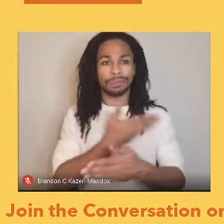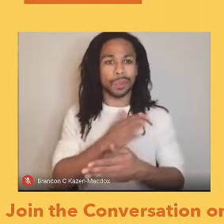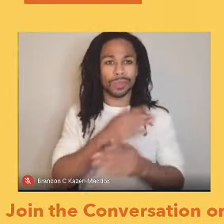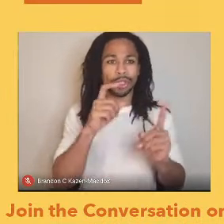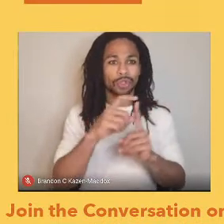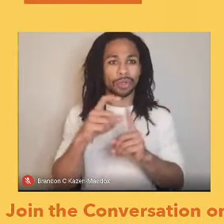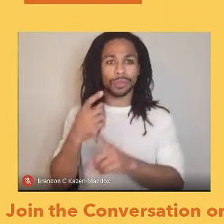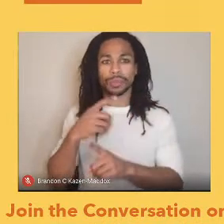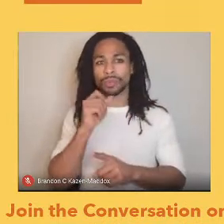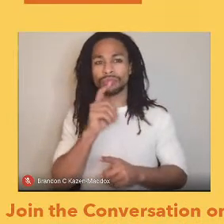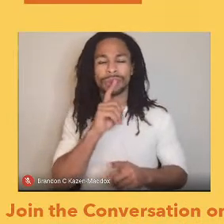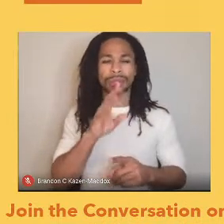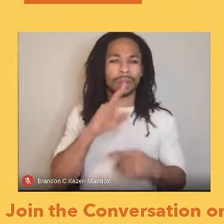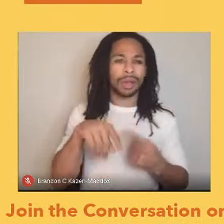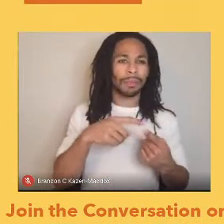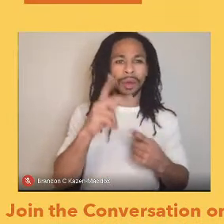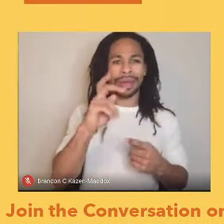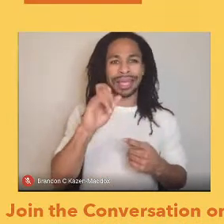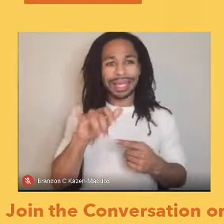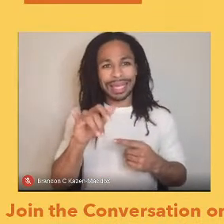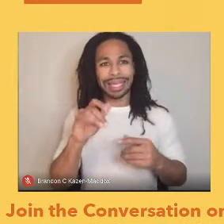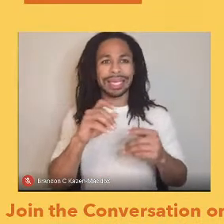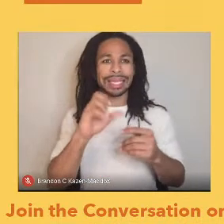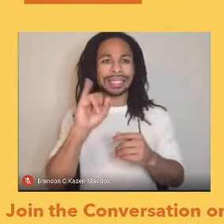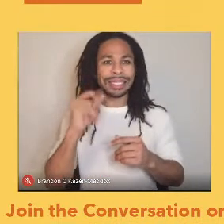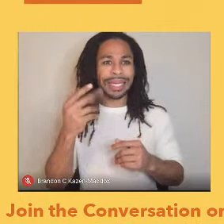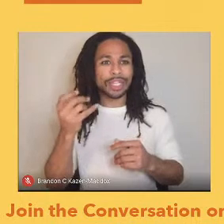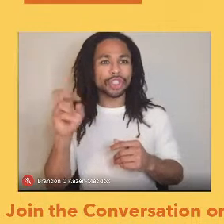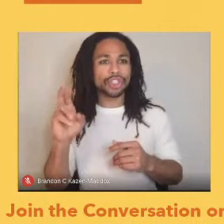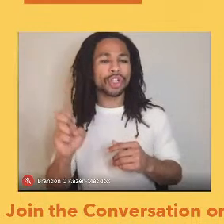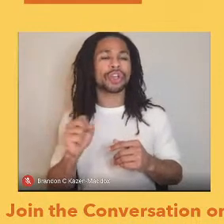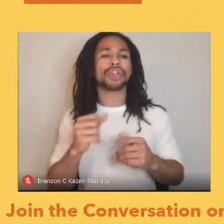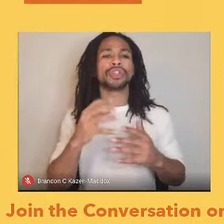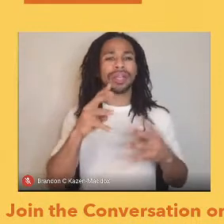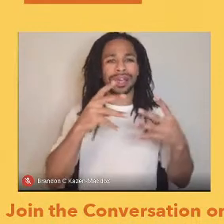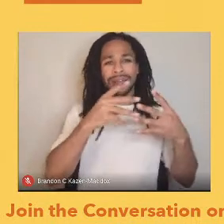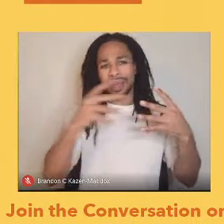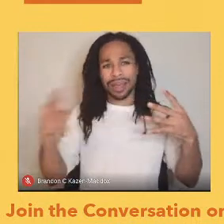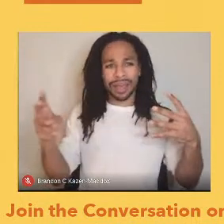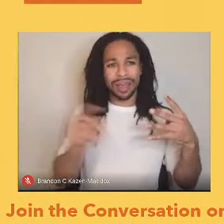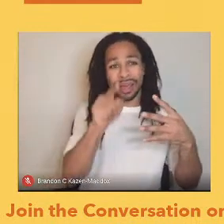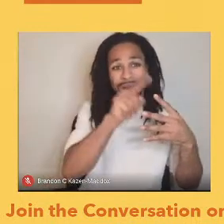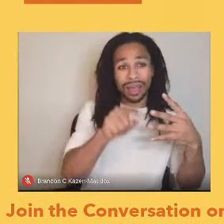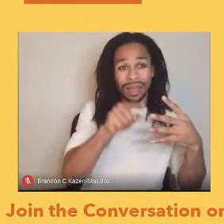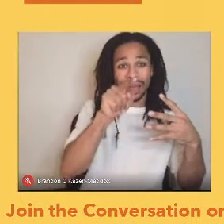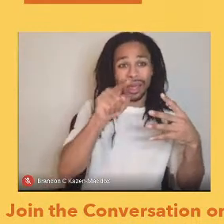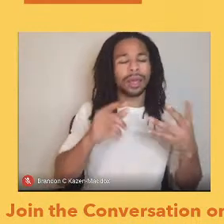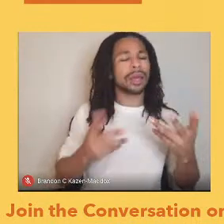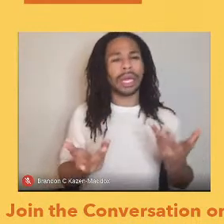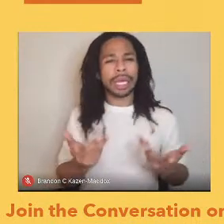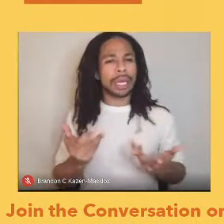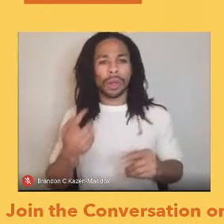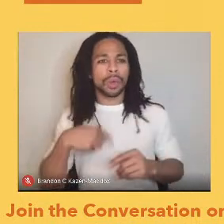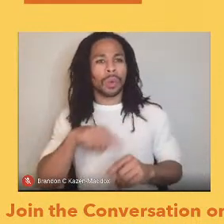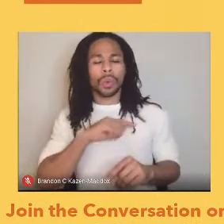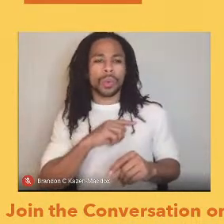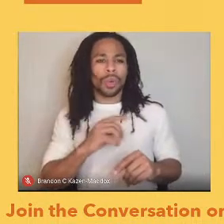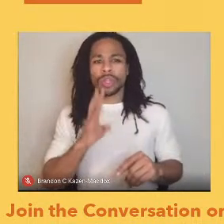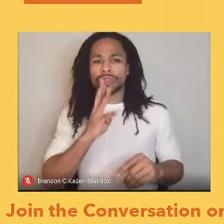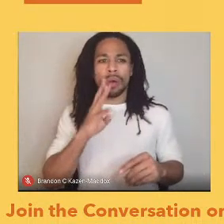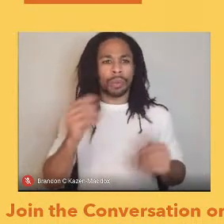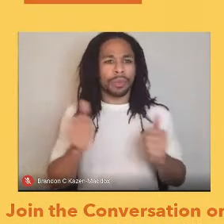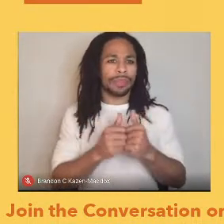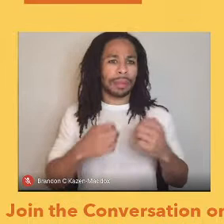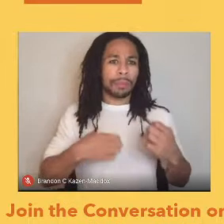key signatures or any of that. We talk as people with our directors, with our composers, with everybody. It's all just talking in emotion and